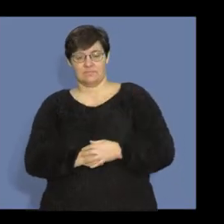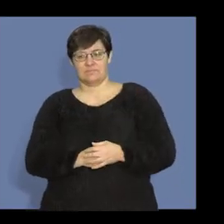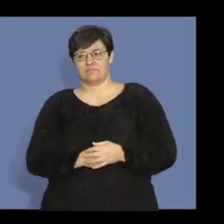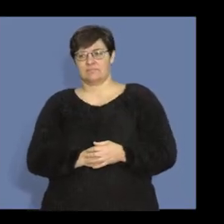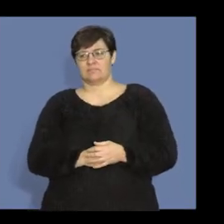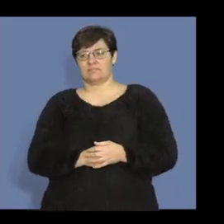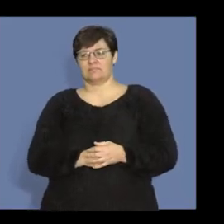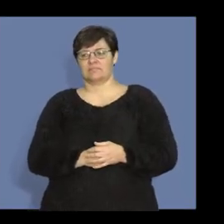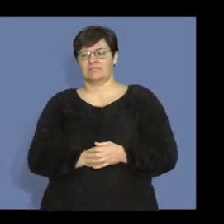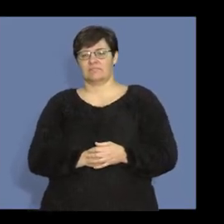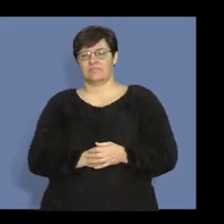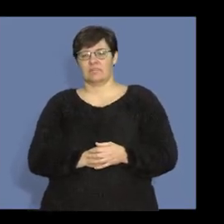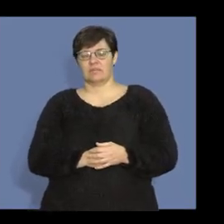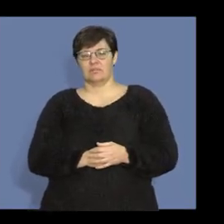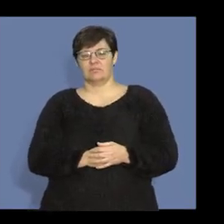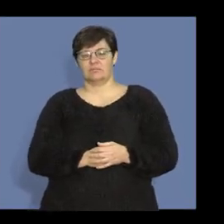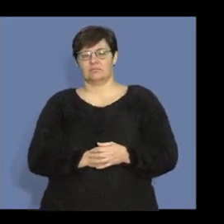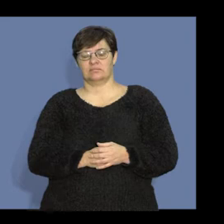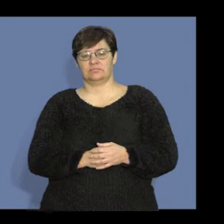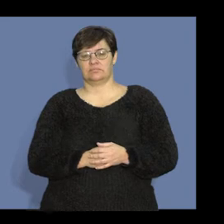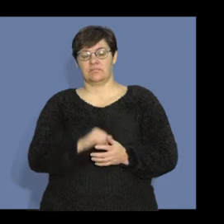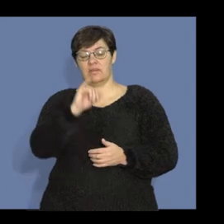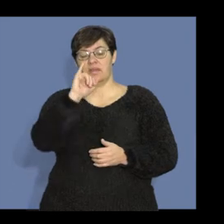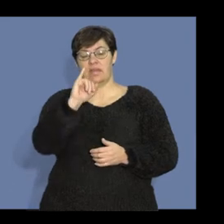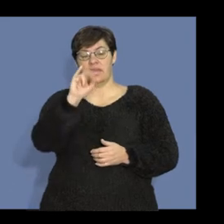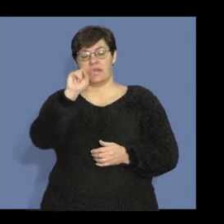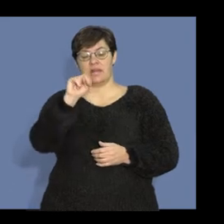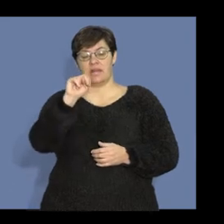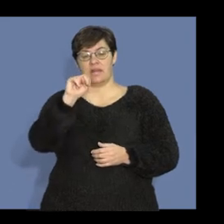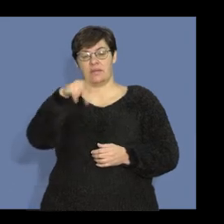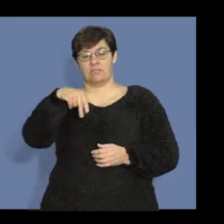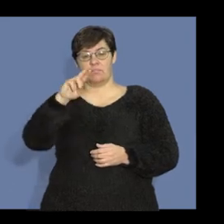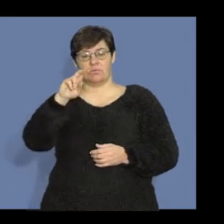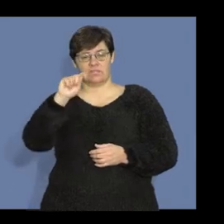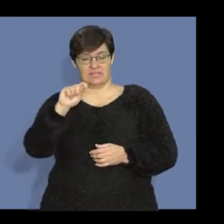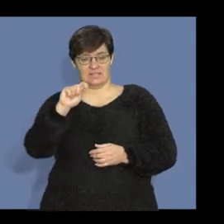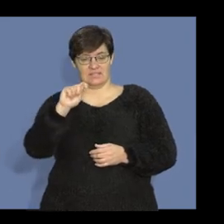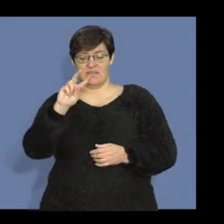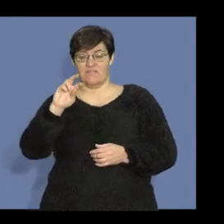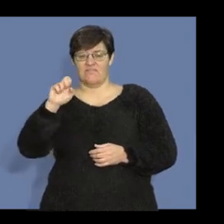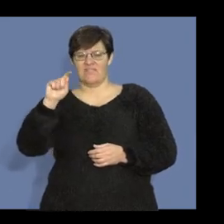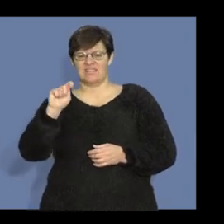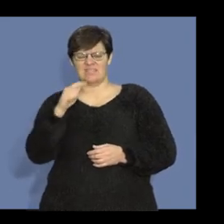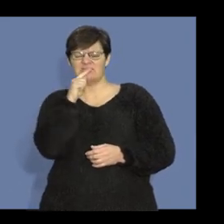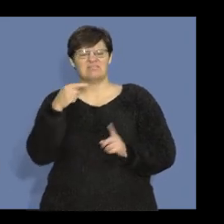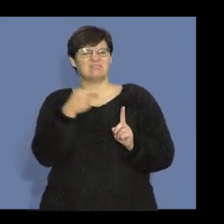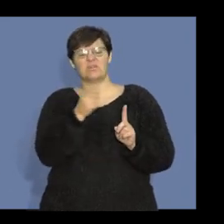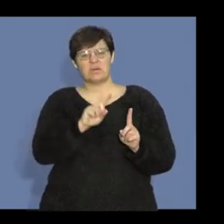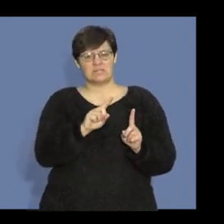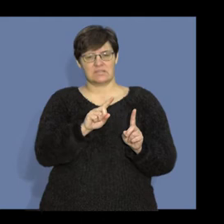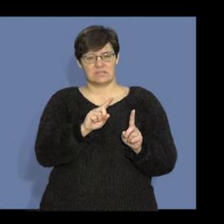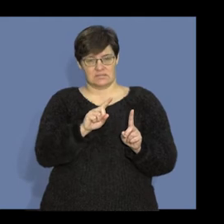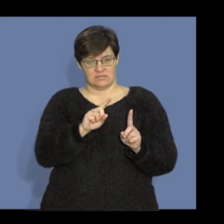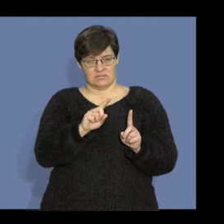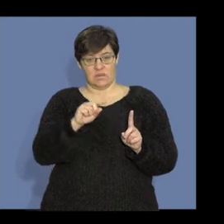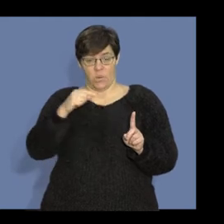we deal with input VAT. Remember, this is the VAT that we pay and we claim